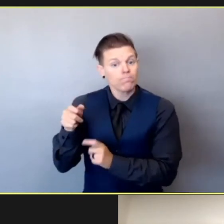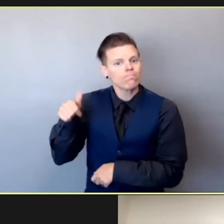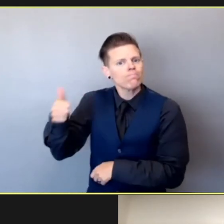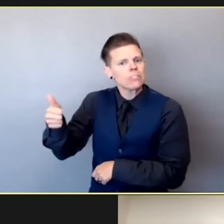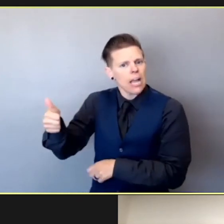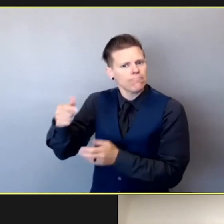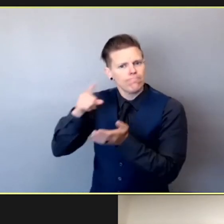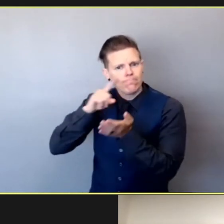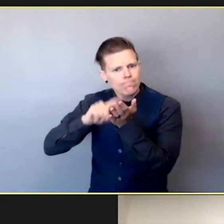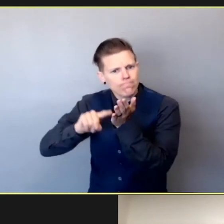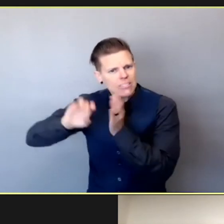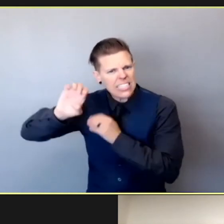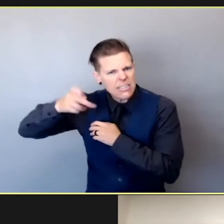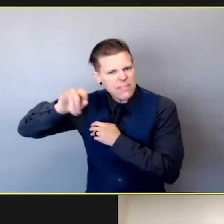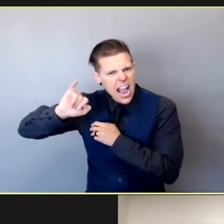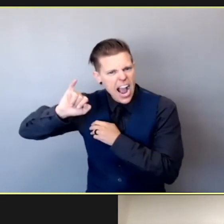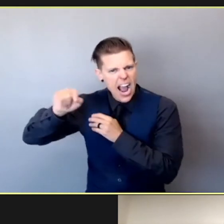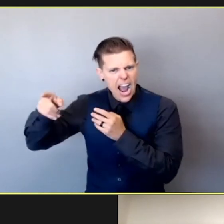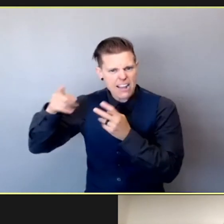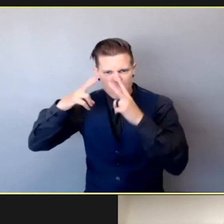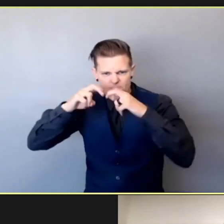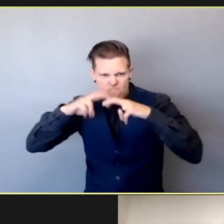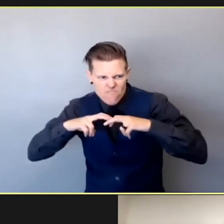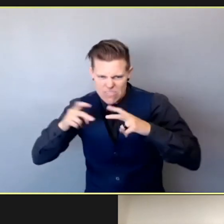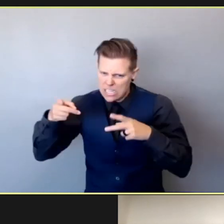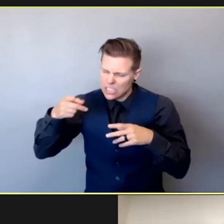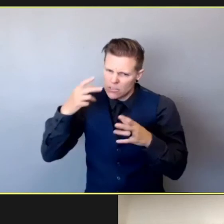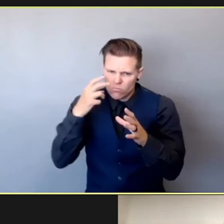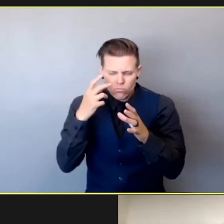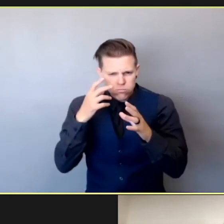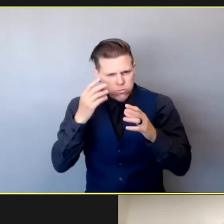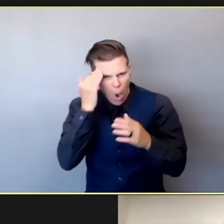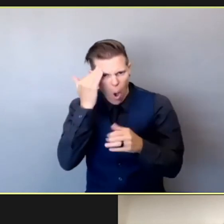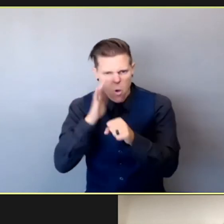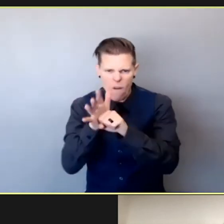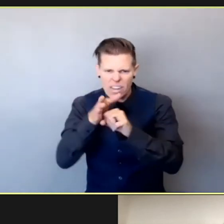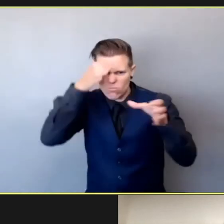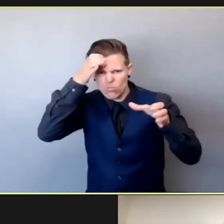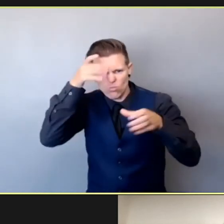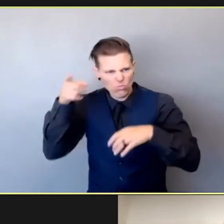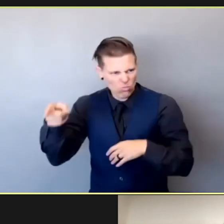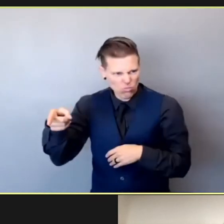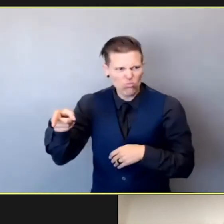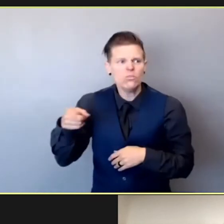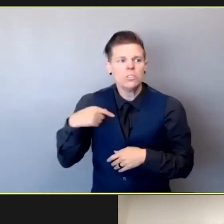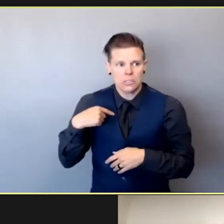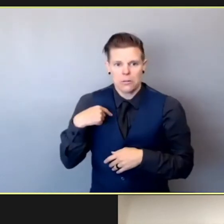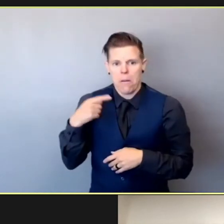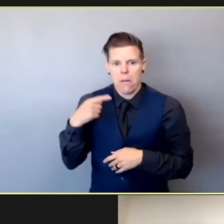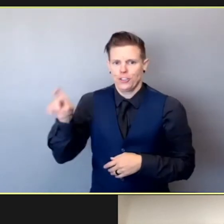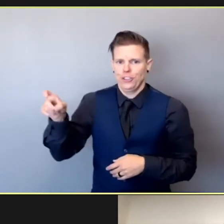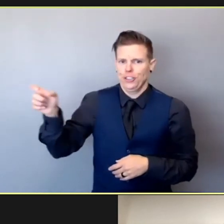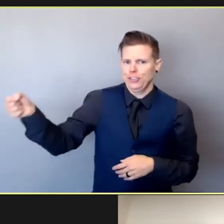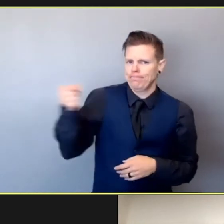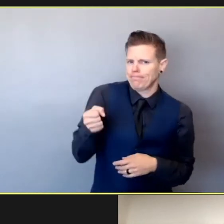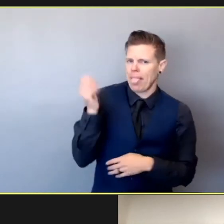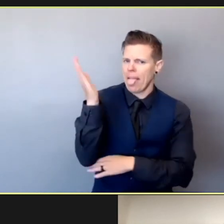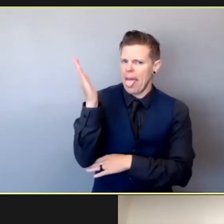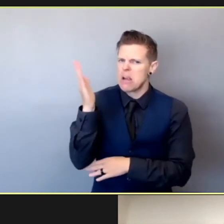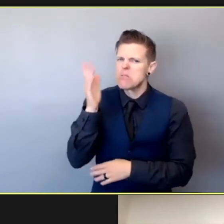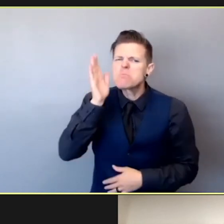fought hard during this pandemic for New Mexicans. He hasn't been on a press conference yet, but maybe I'll put him on